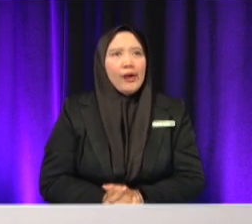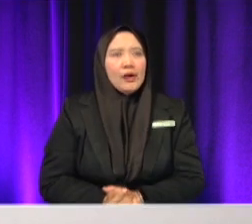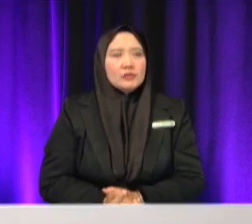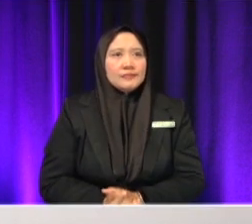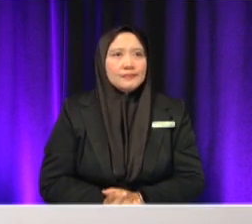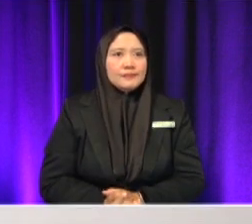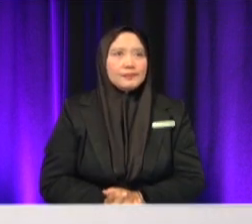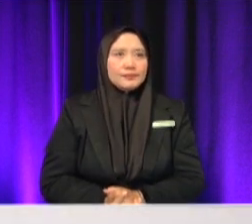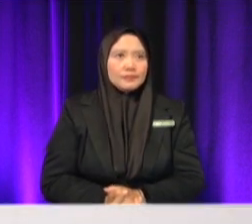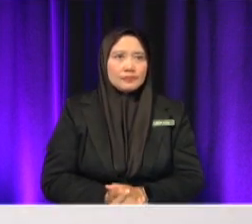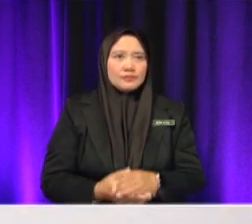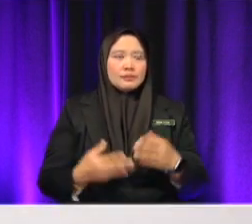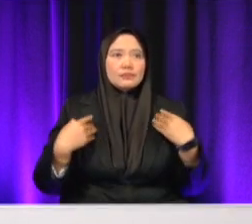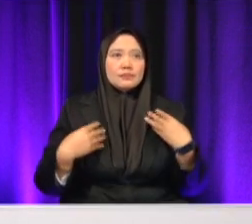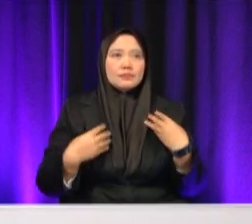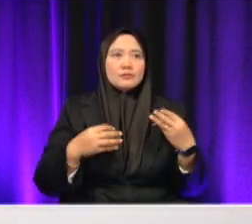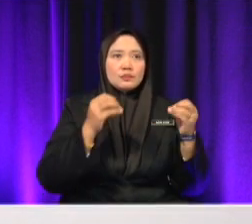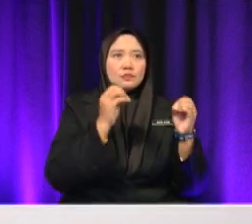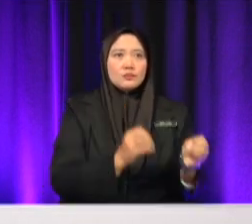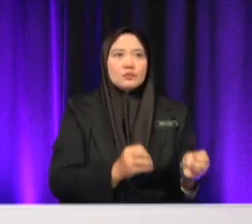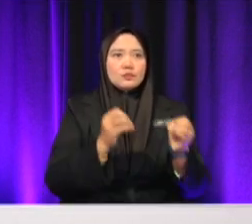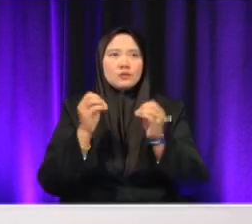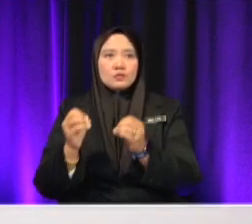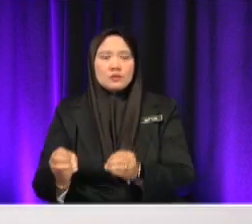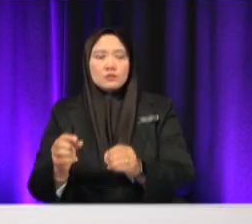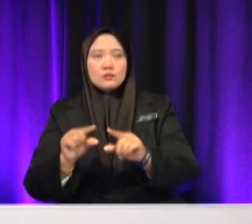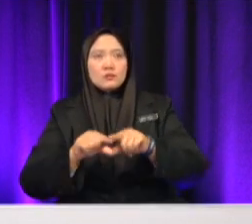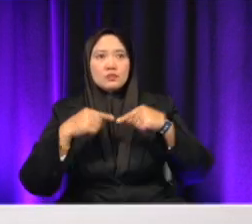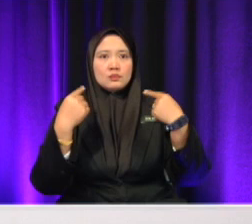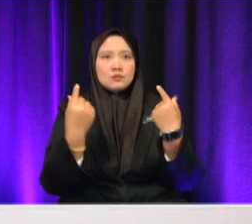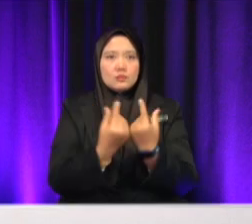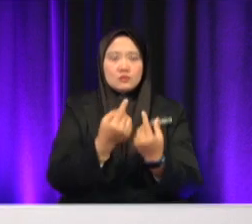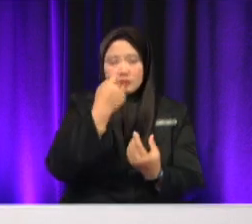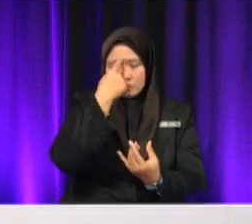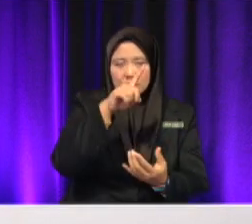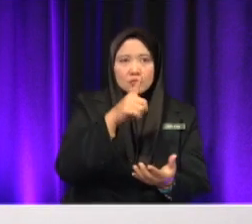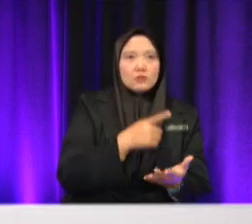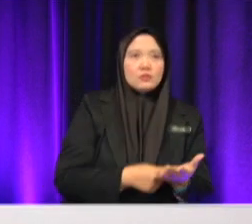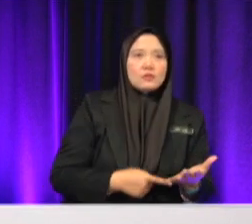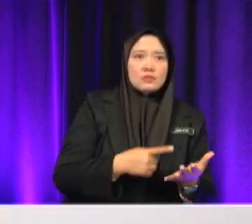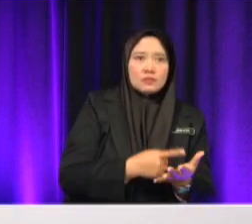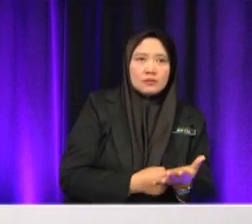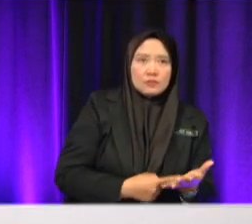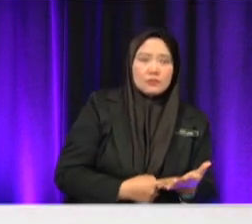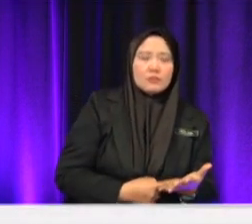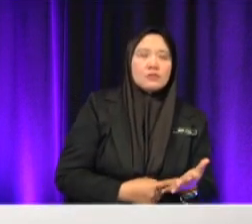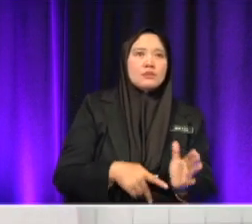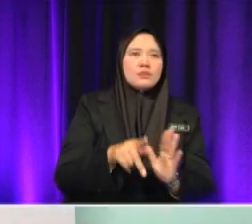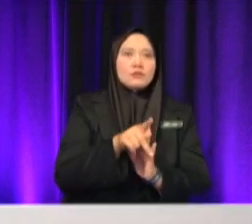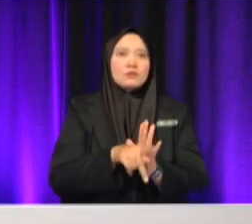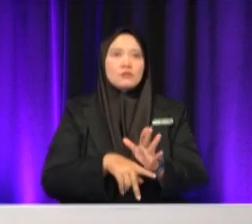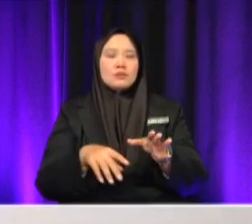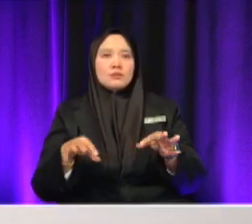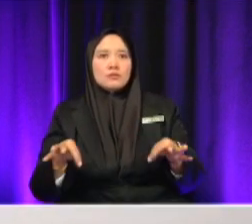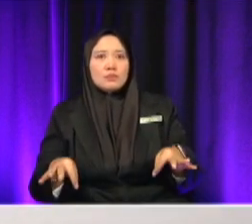an organized group of people with a particular purpose. Yeah, so the particular purpose over here for the charity is to raise money and help those in